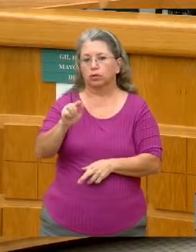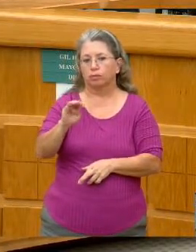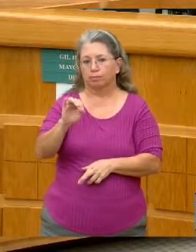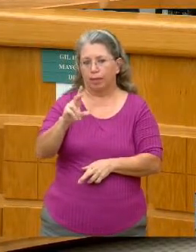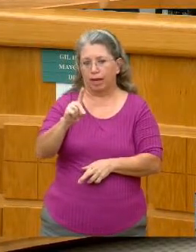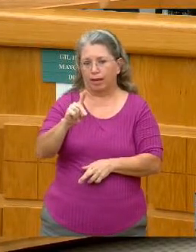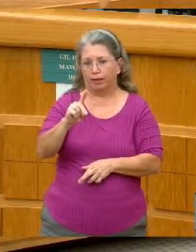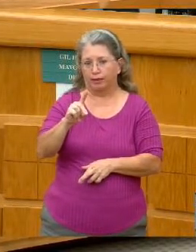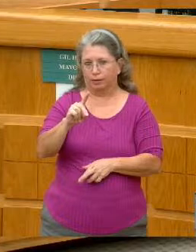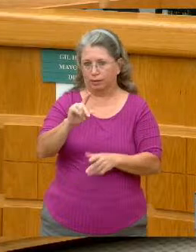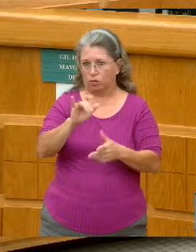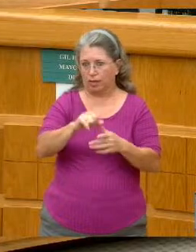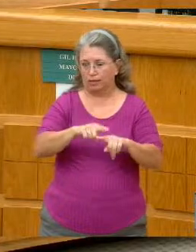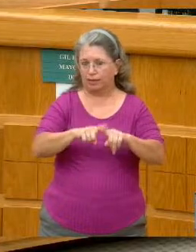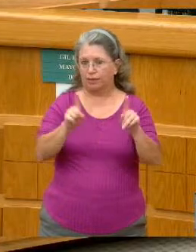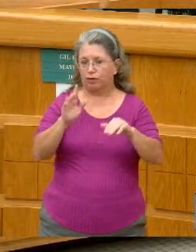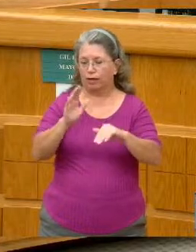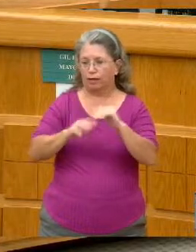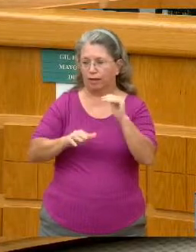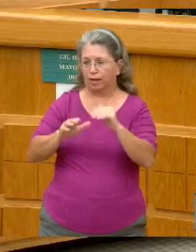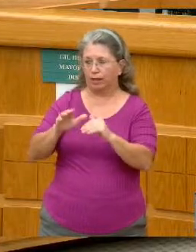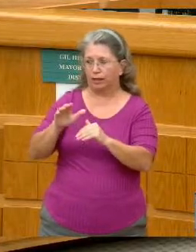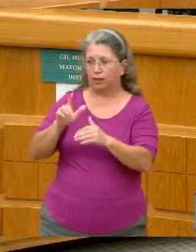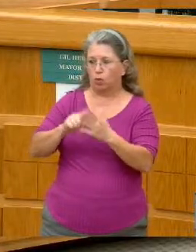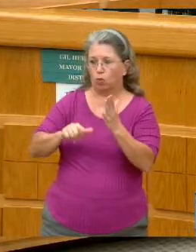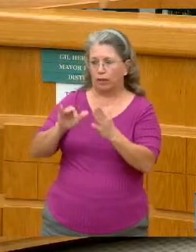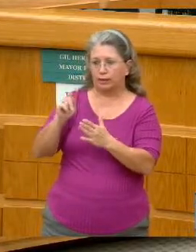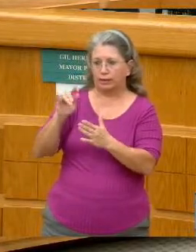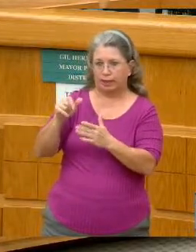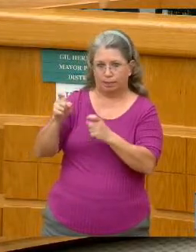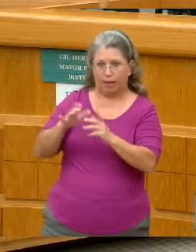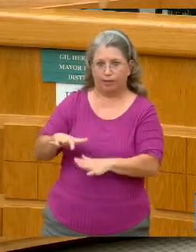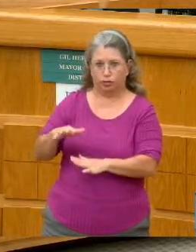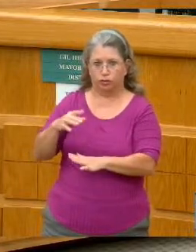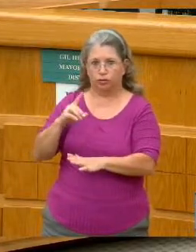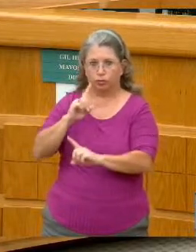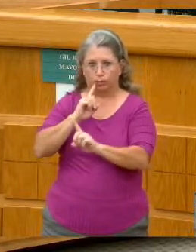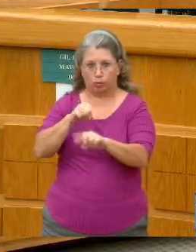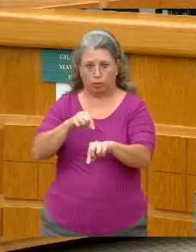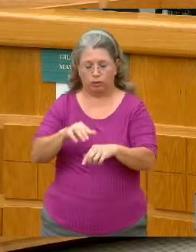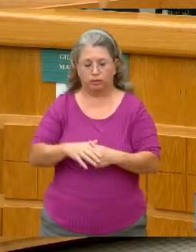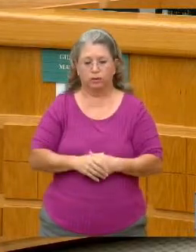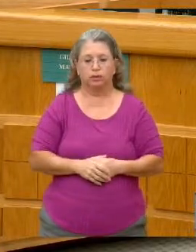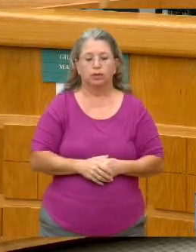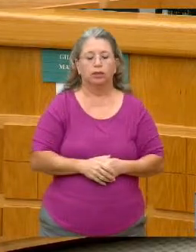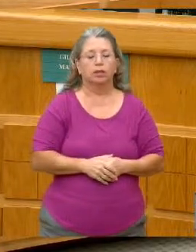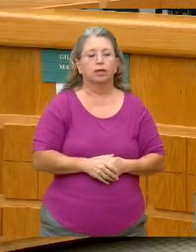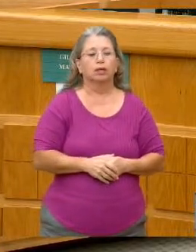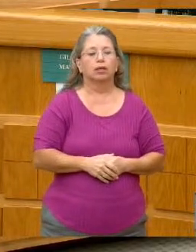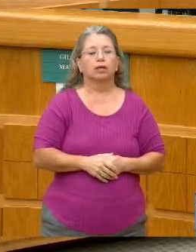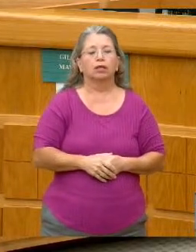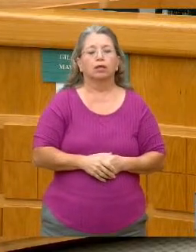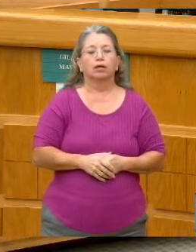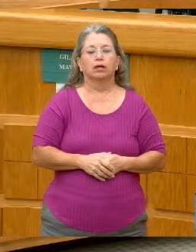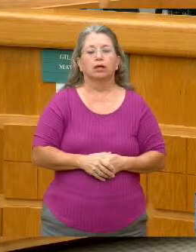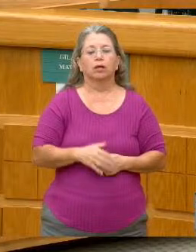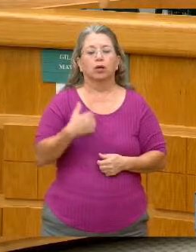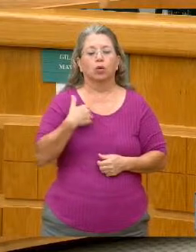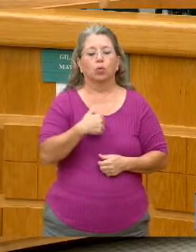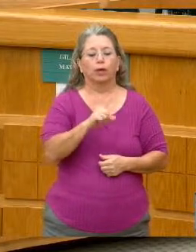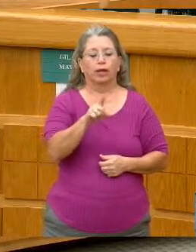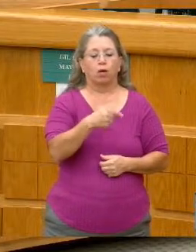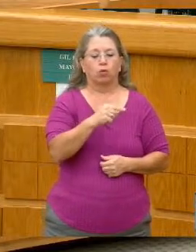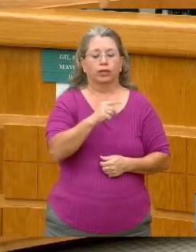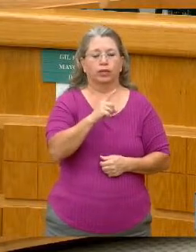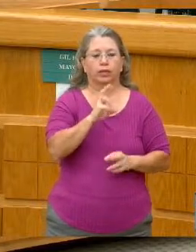that City Manager Zanoni presents. 2, we only present confirmed cases with a